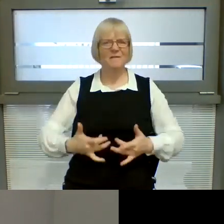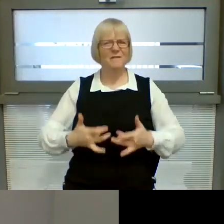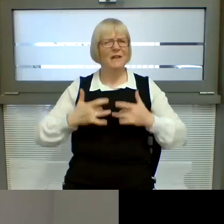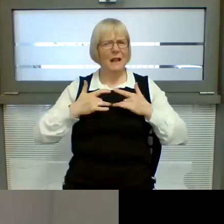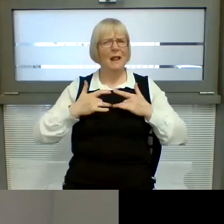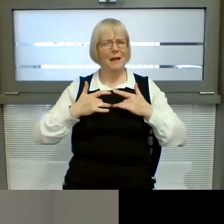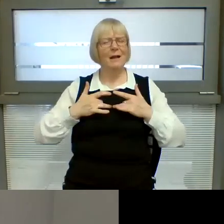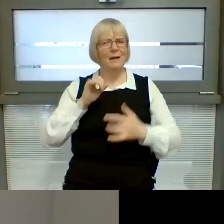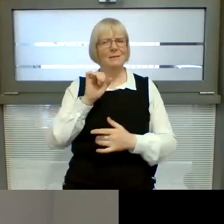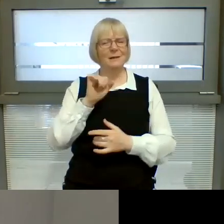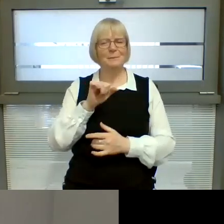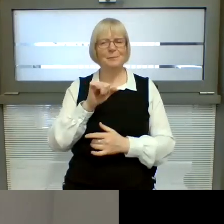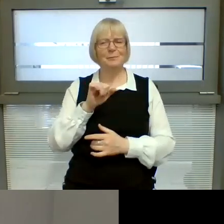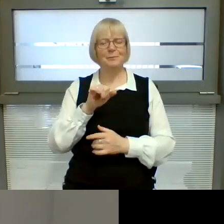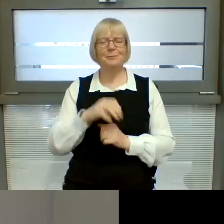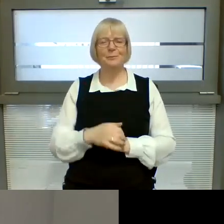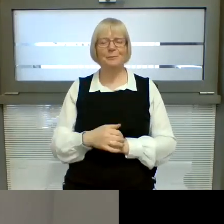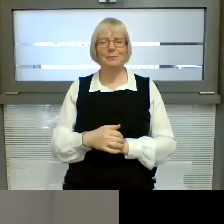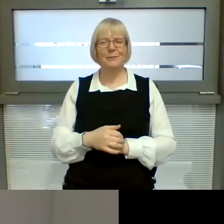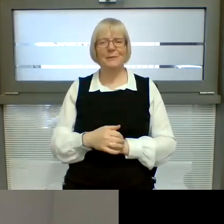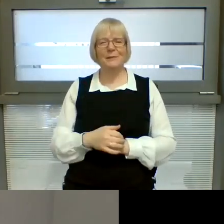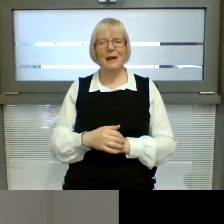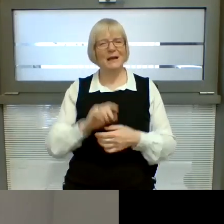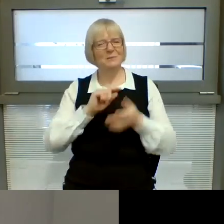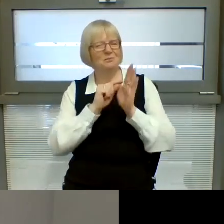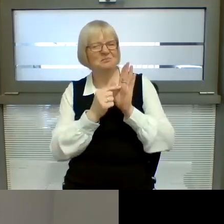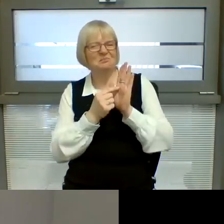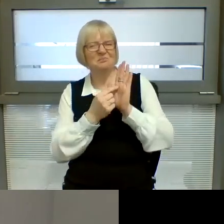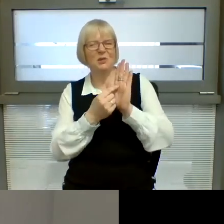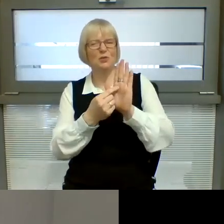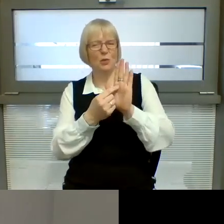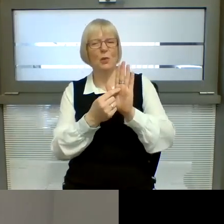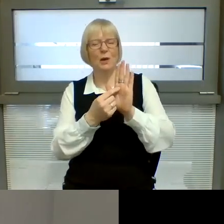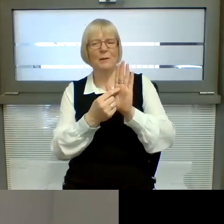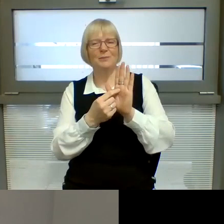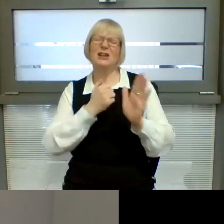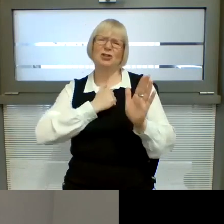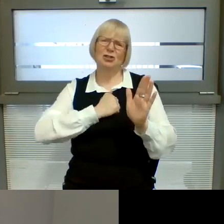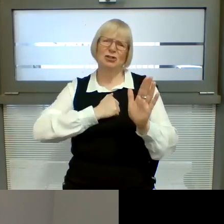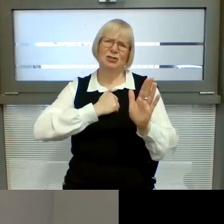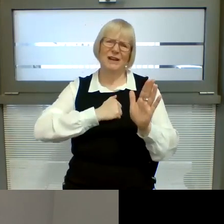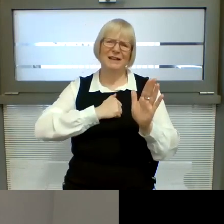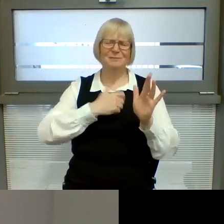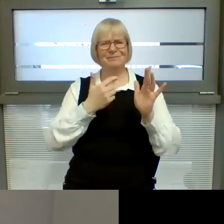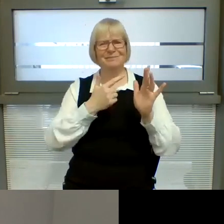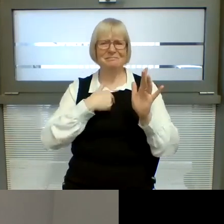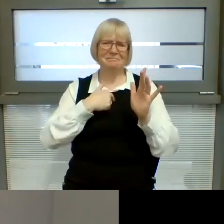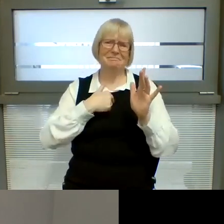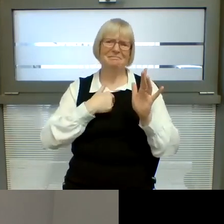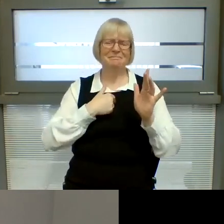subjects. Yeah. And teasing that out. Again, forgive me for focusing on the kind